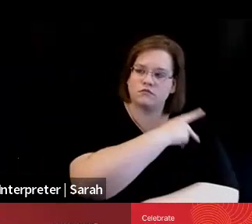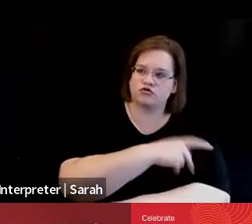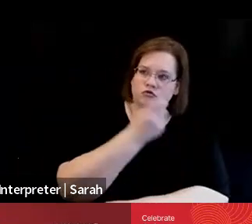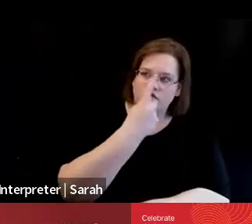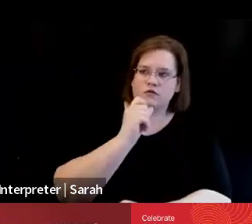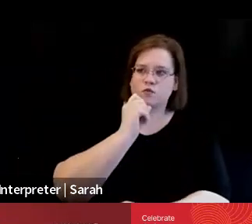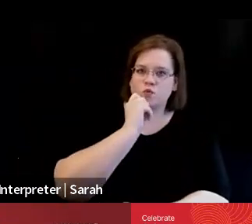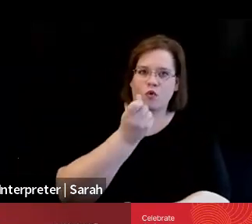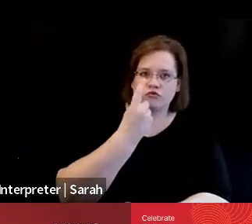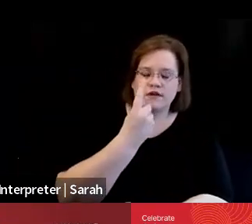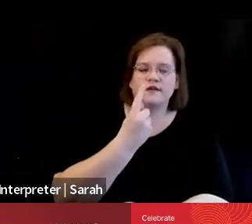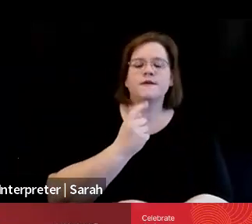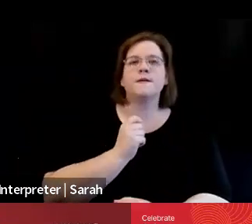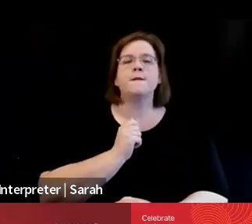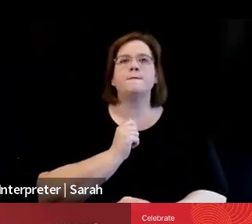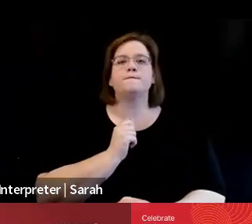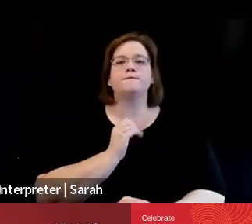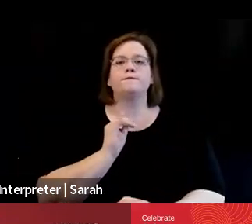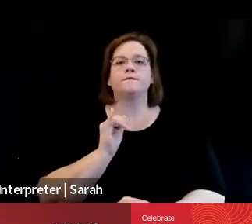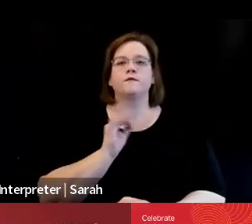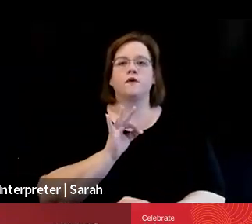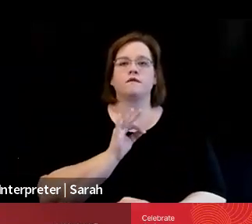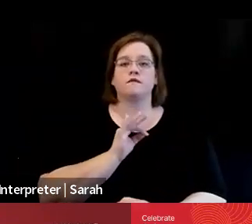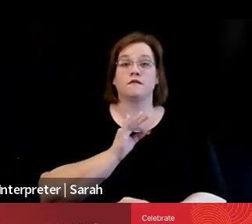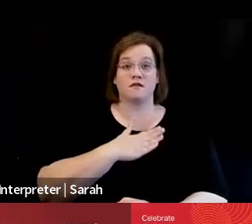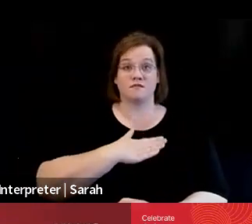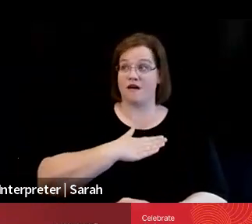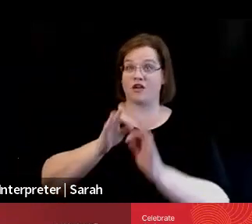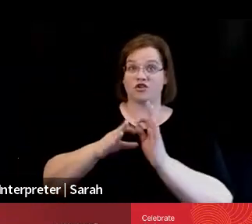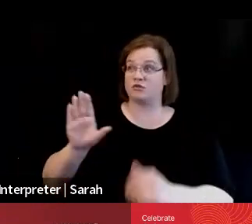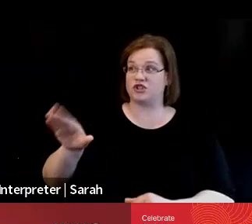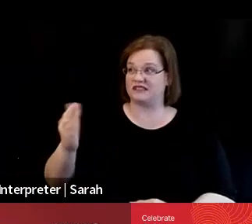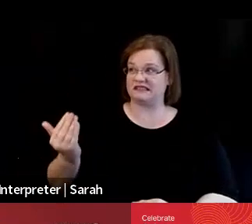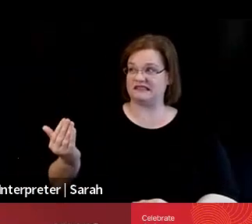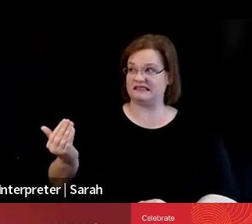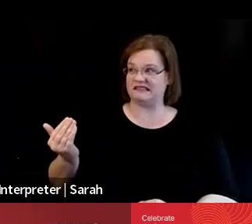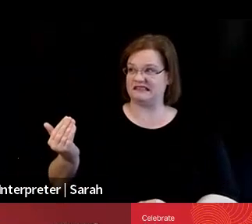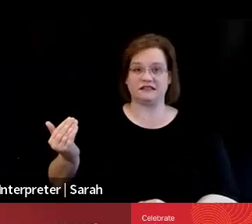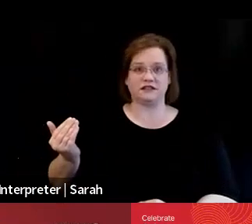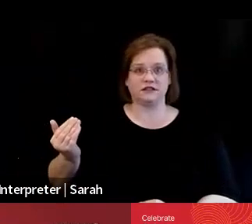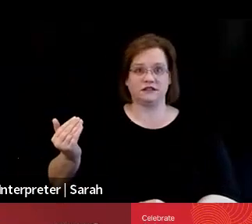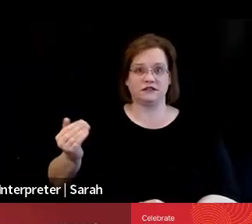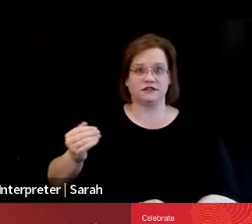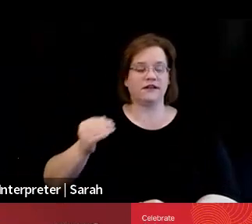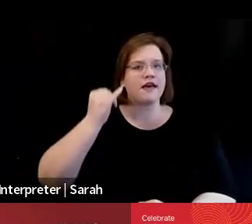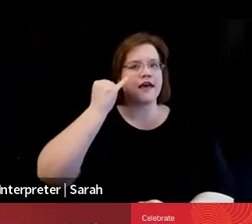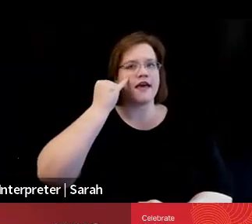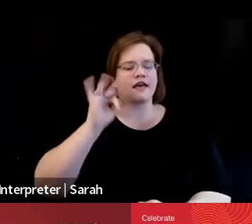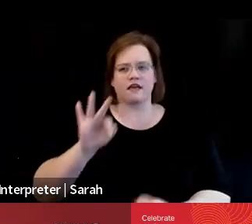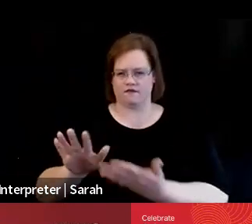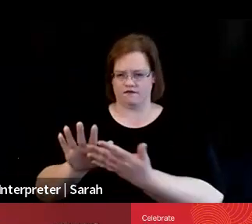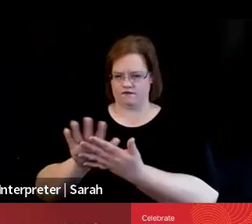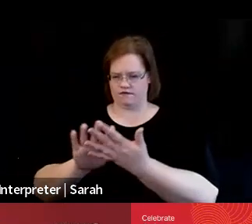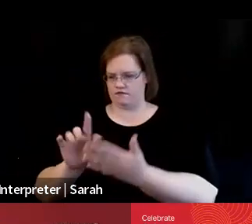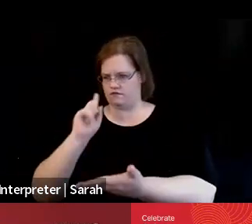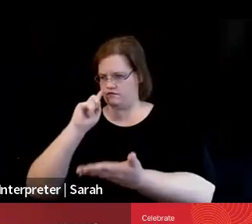And so if I'm looking for my interpreter to kind of tell me if there's some subtle signs that